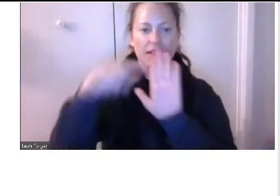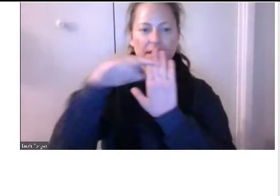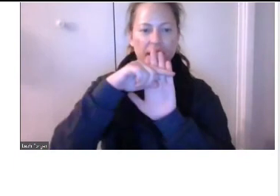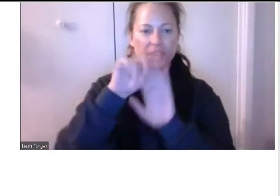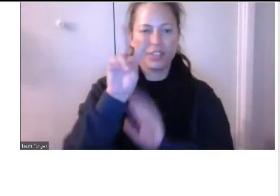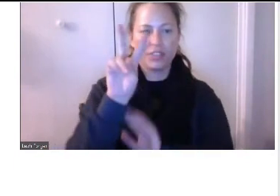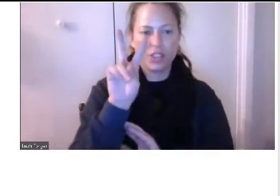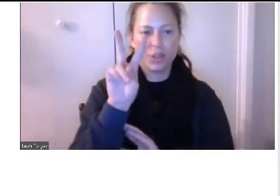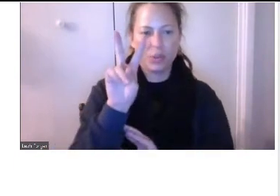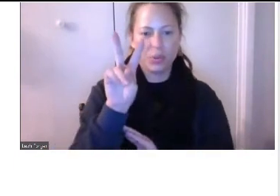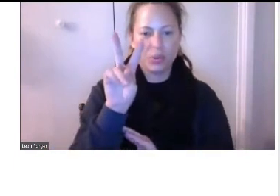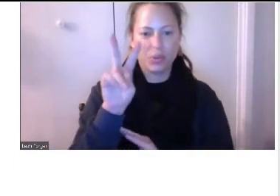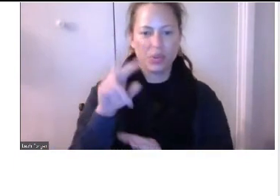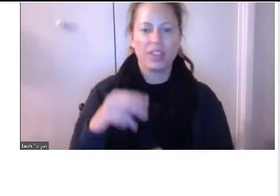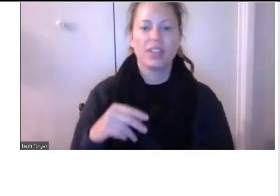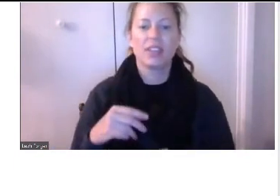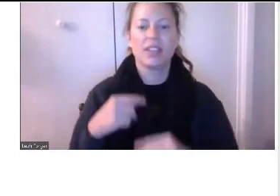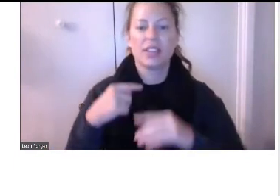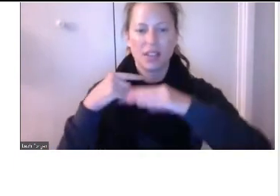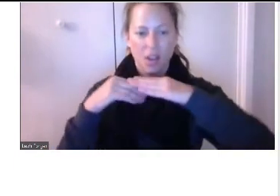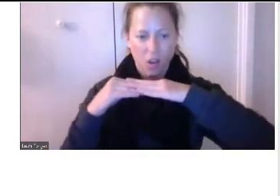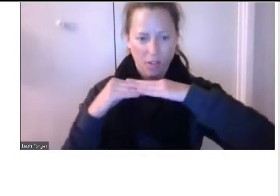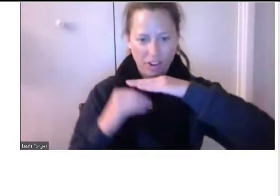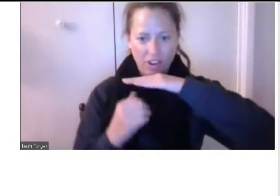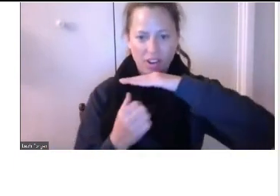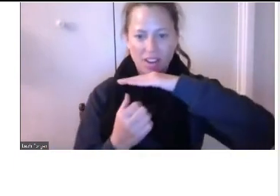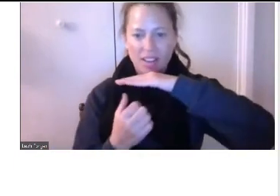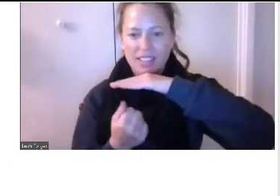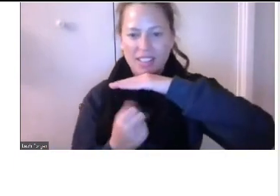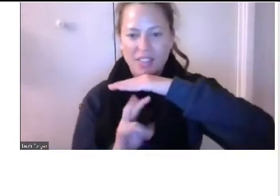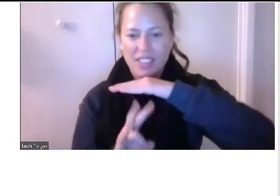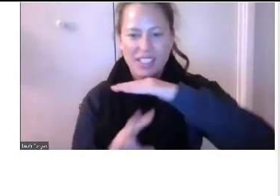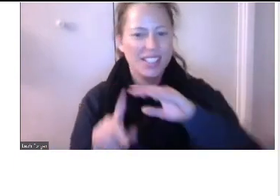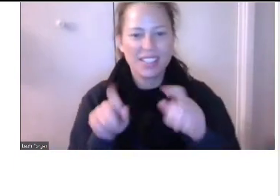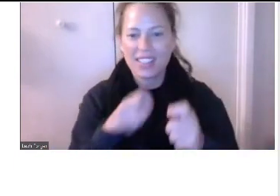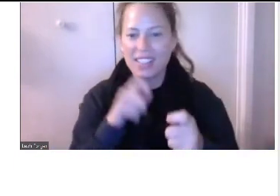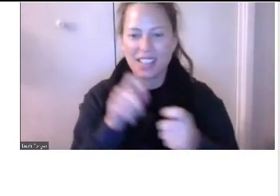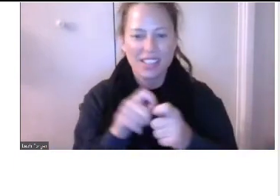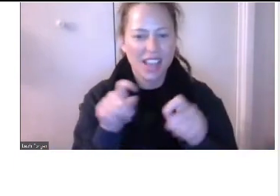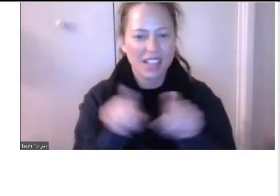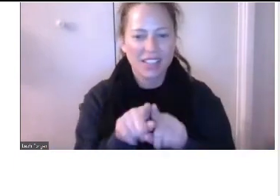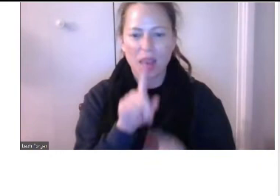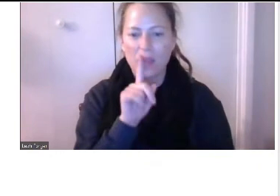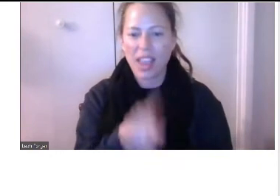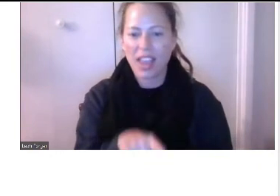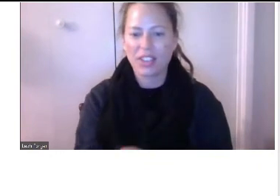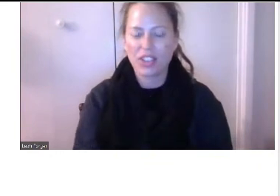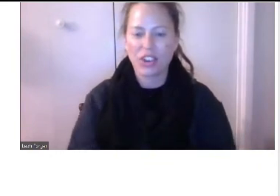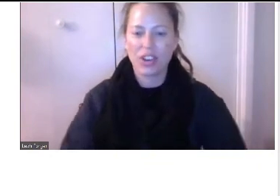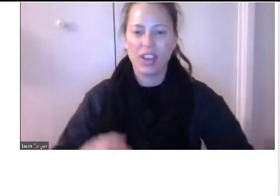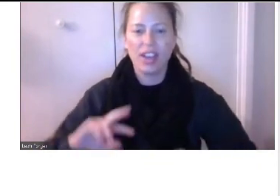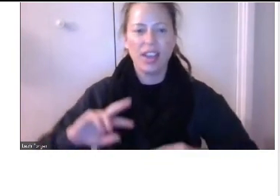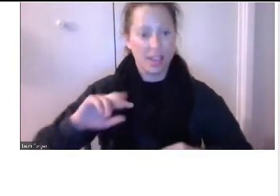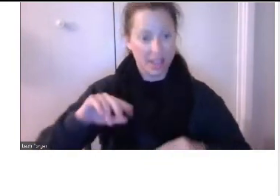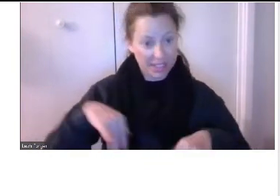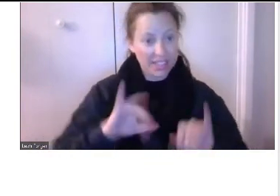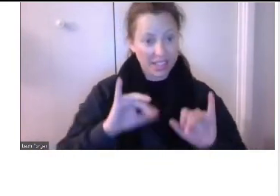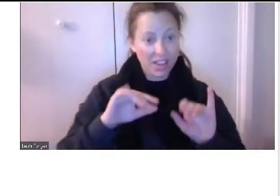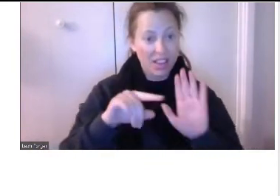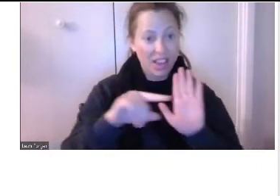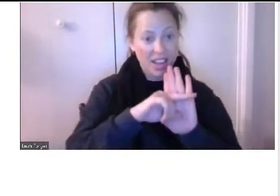7 plus 10 is 17. Look, it's the same exact answer. It's still a negative